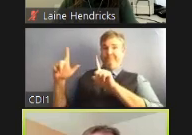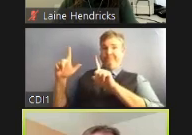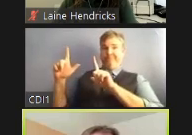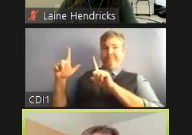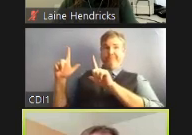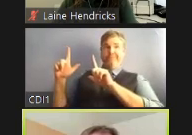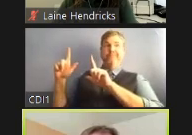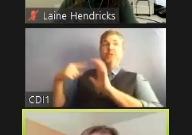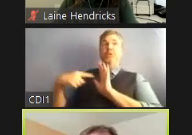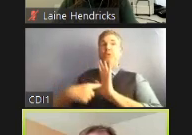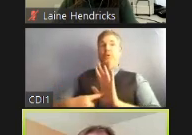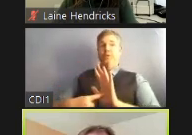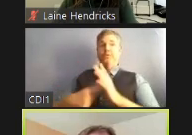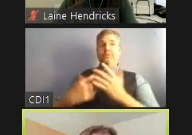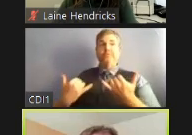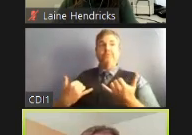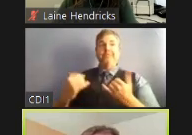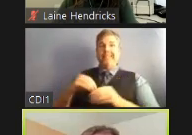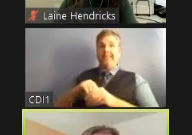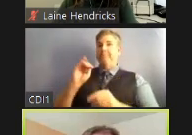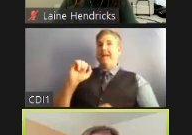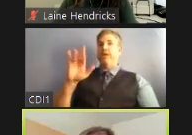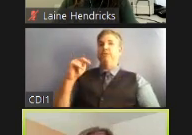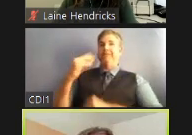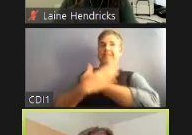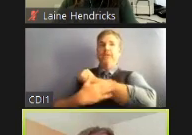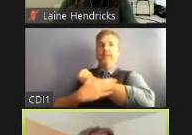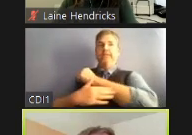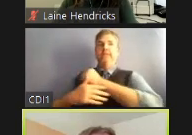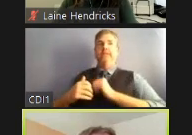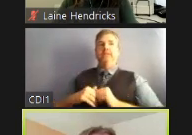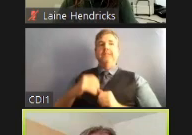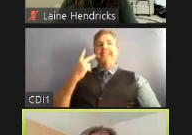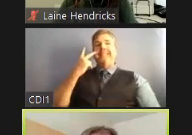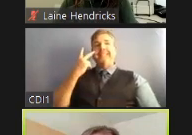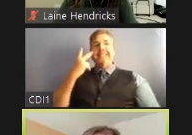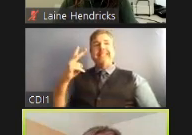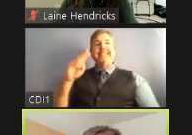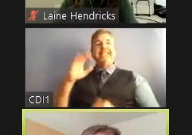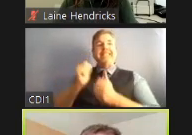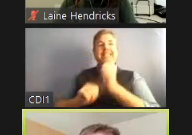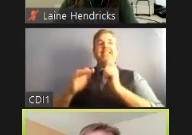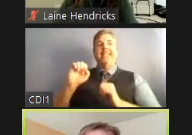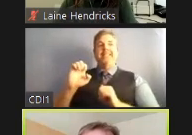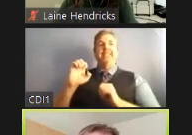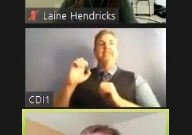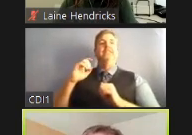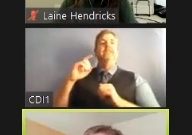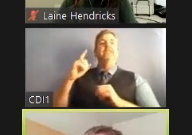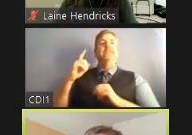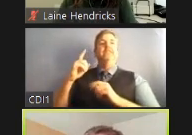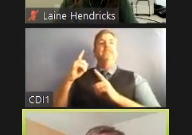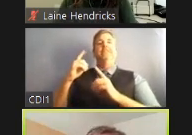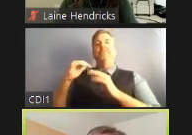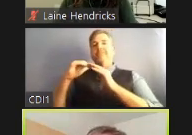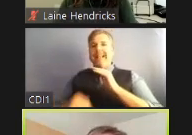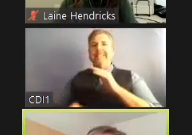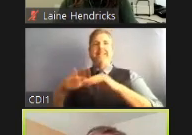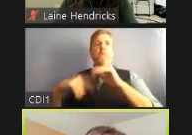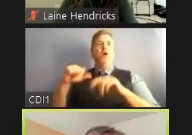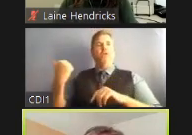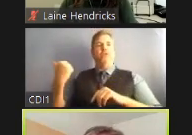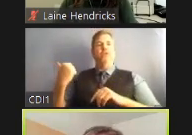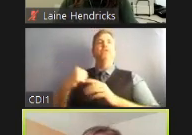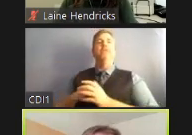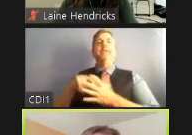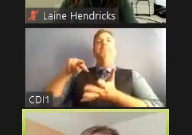it's estimated that each case is only infecting less than one other person. So that is a sign to us that we might be expecting to